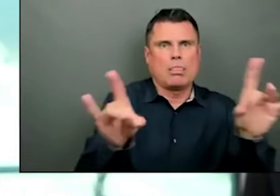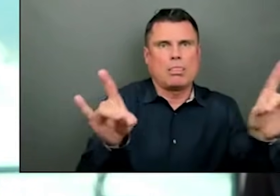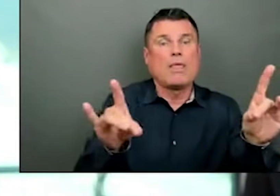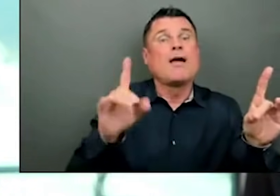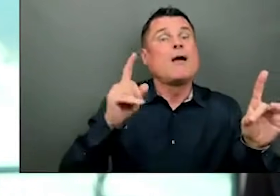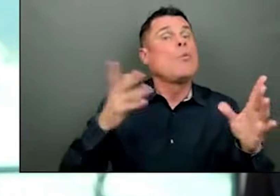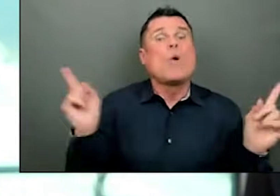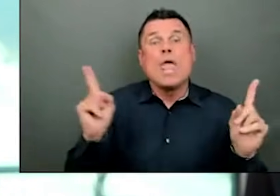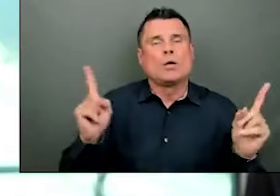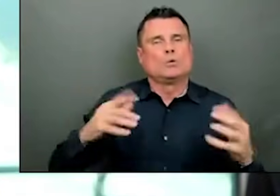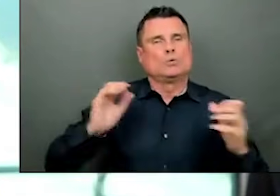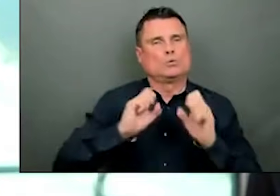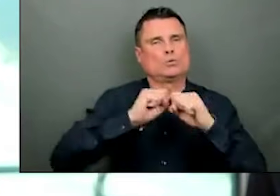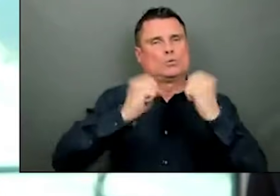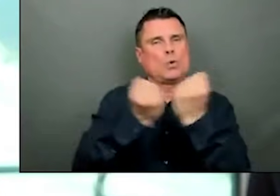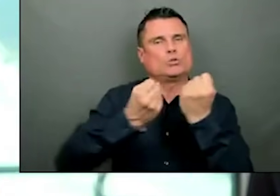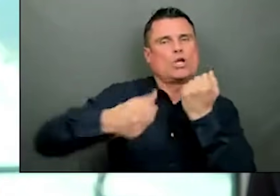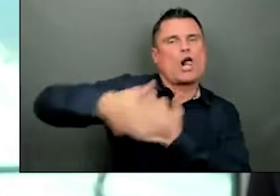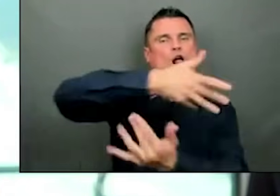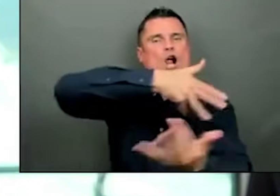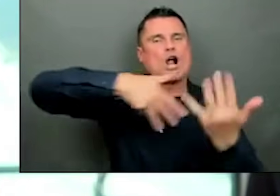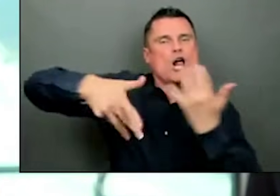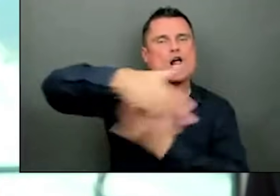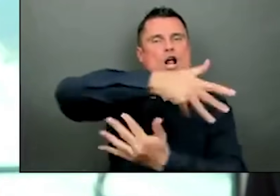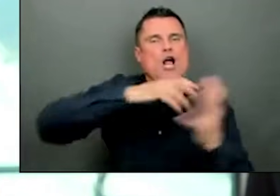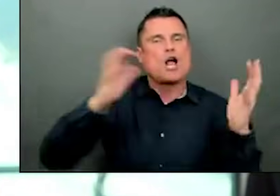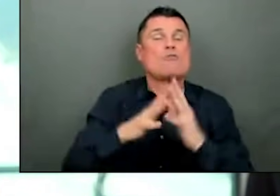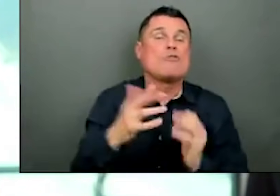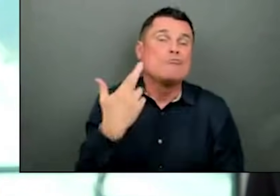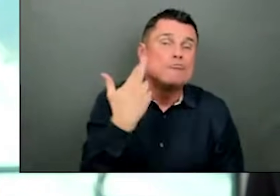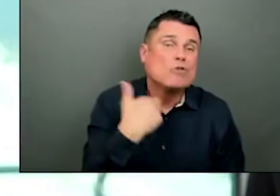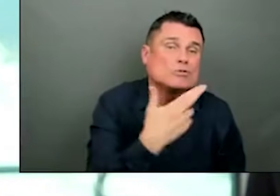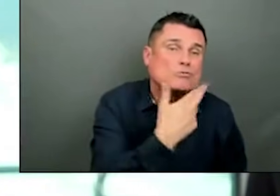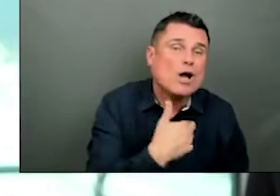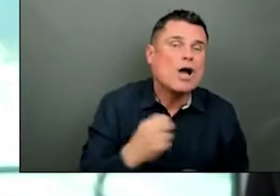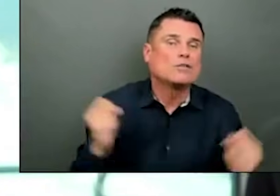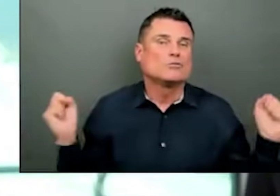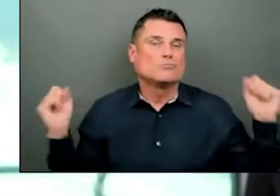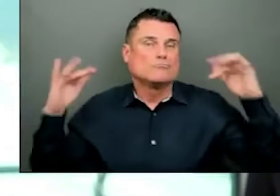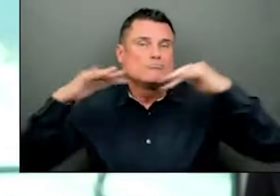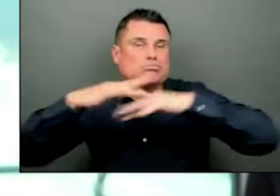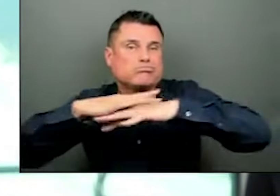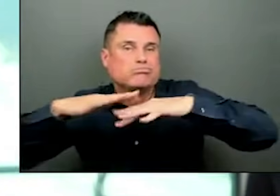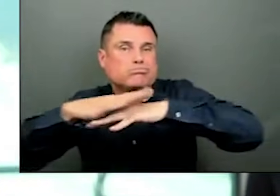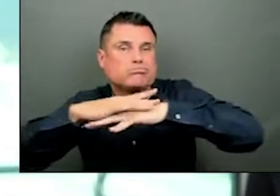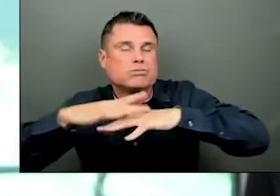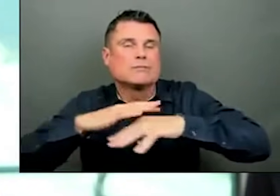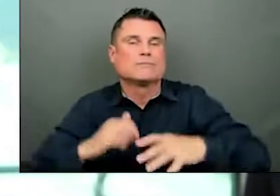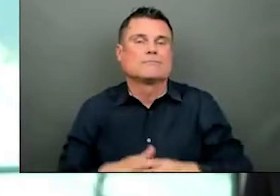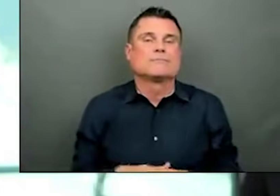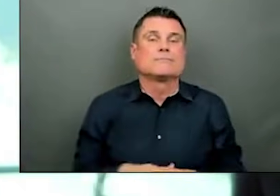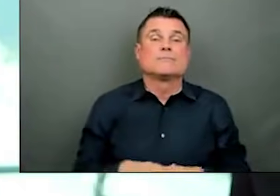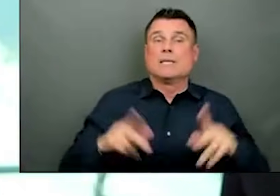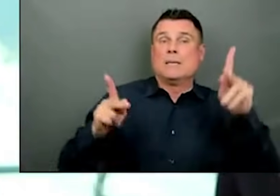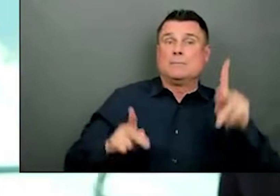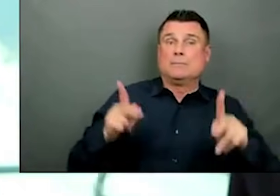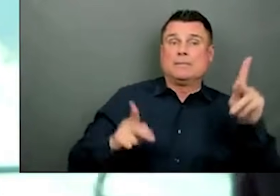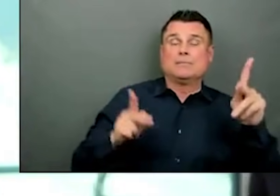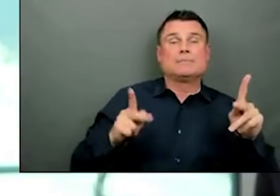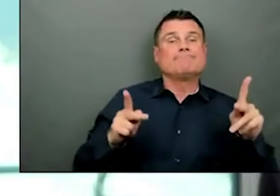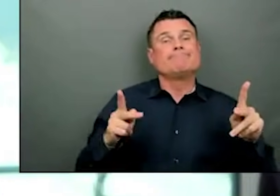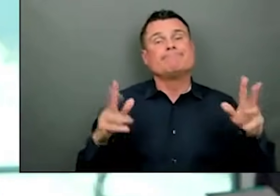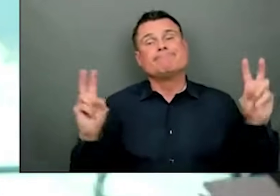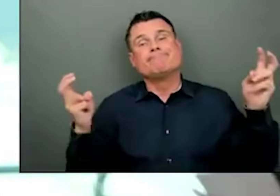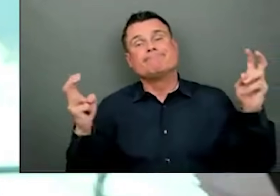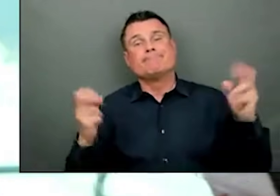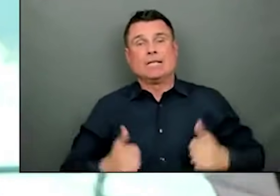the restaurant or hospitality industry, living in group accommodations, living in crowded homes with others. And we're seeing